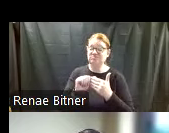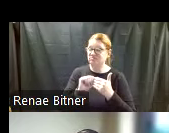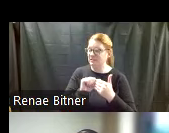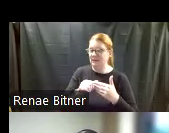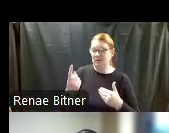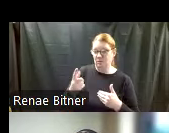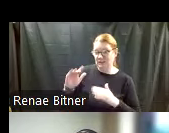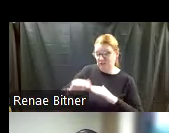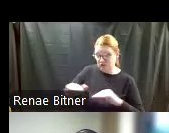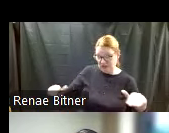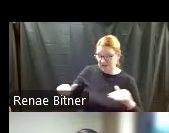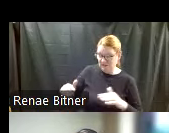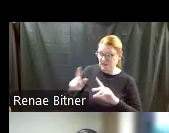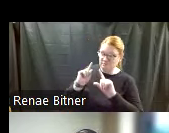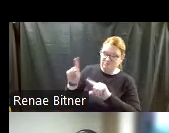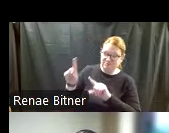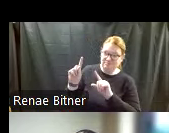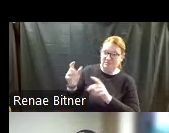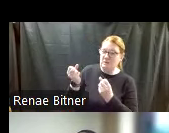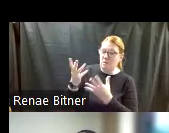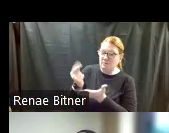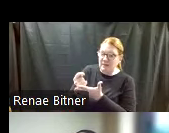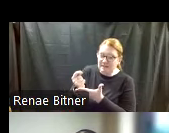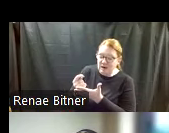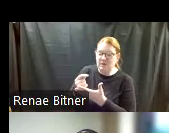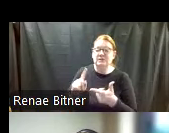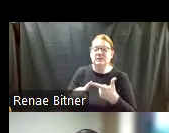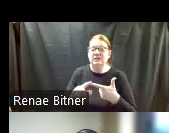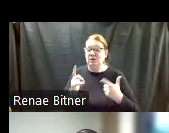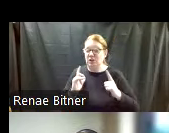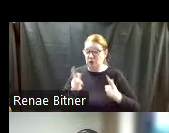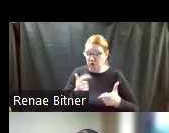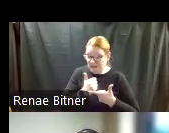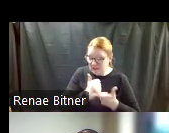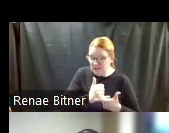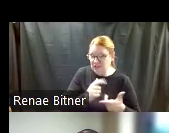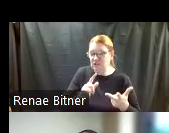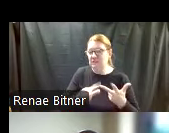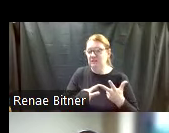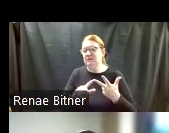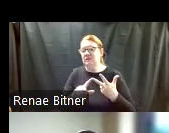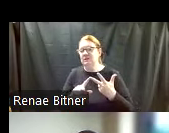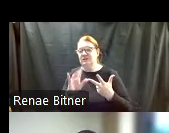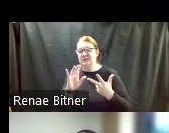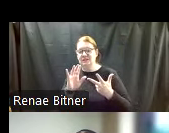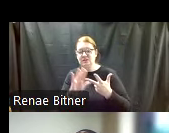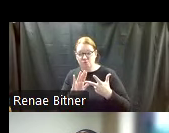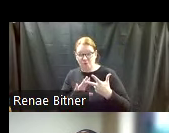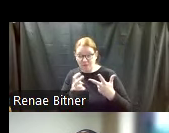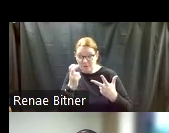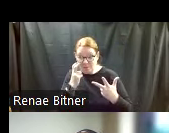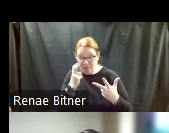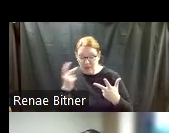was attending multiple therapies a week. We were having early intervention come in. Later on, we were having school for the blind come